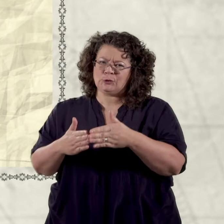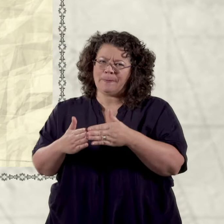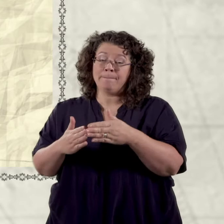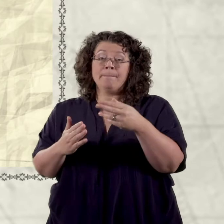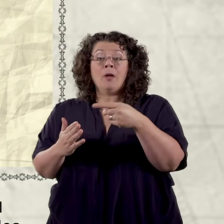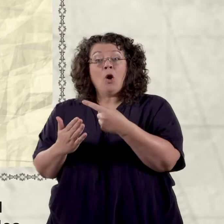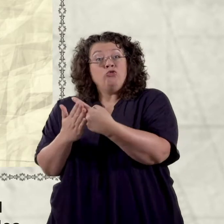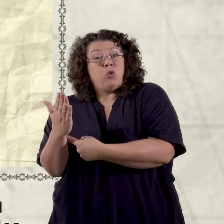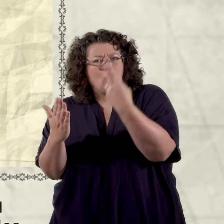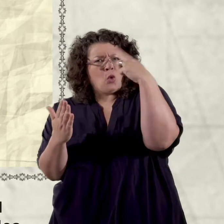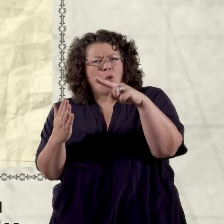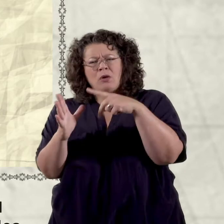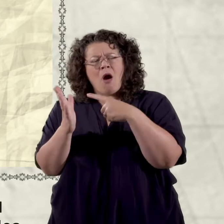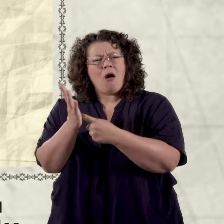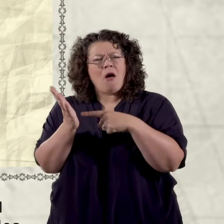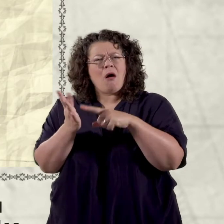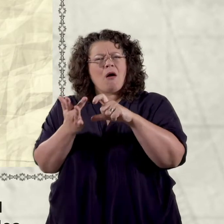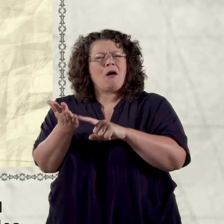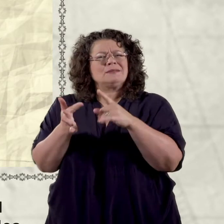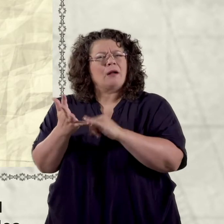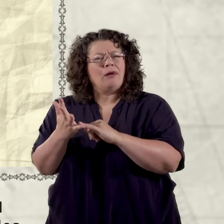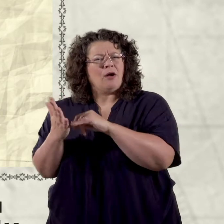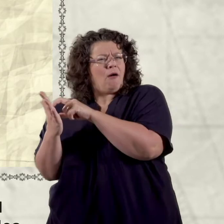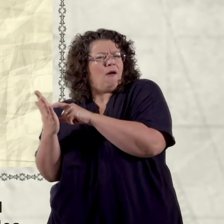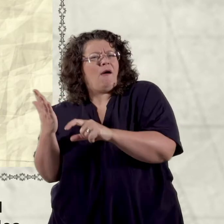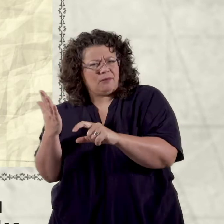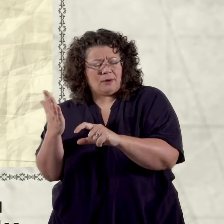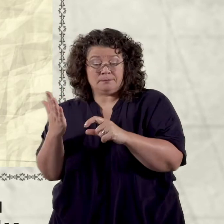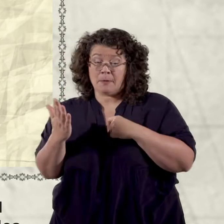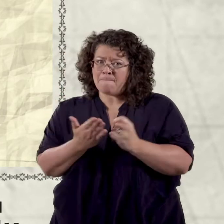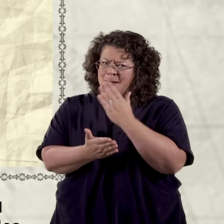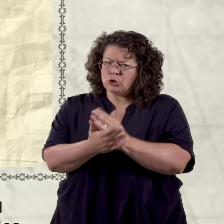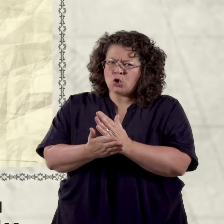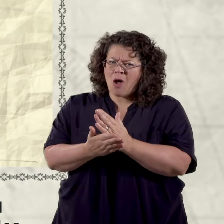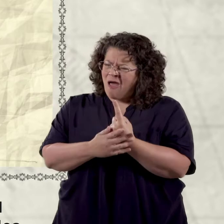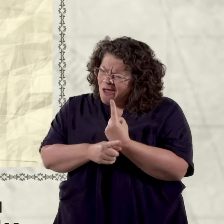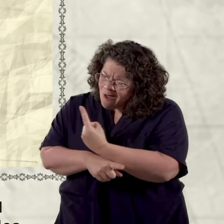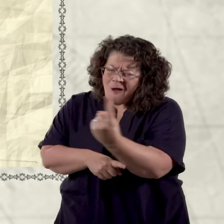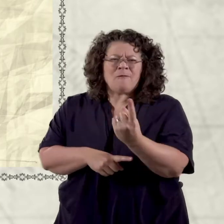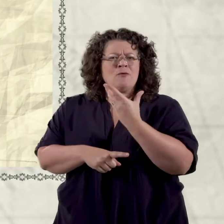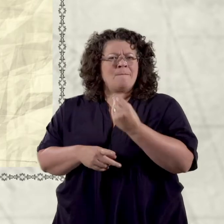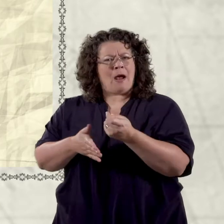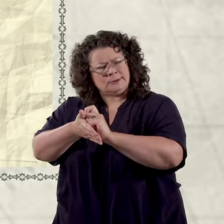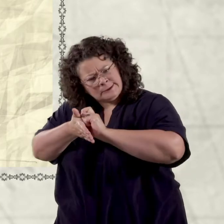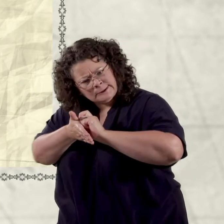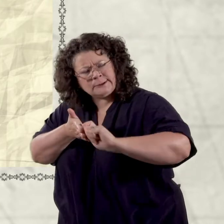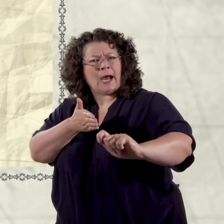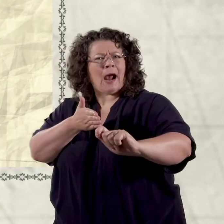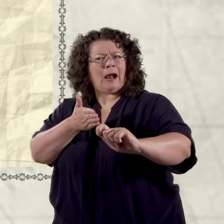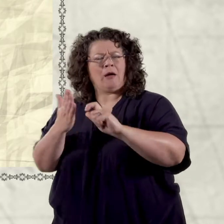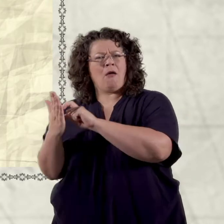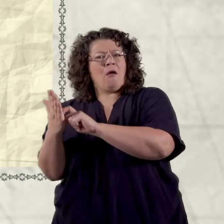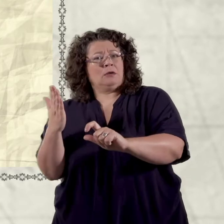ships. These rules were called articles, and I made sure every man signed those articles to show that they agreed with